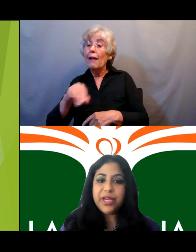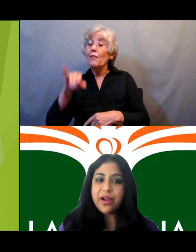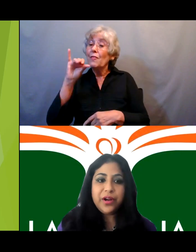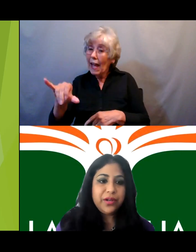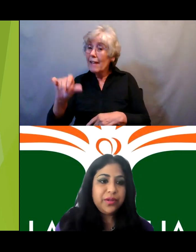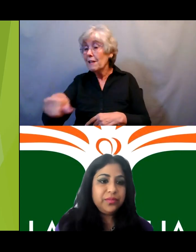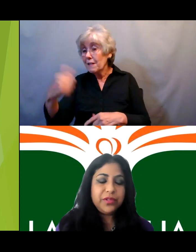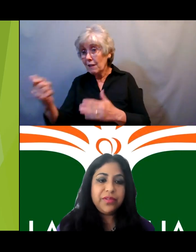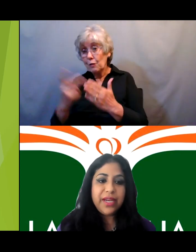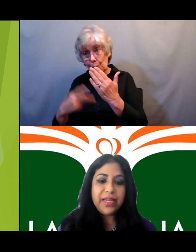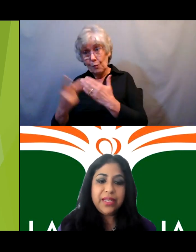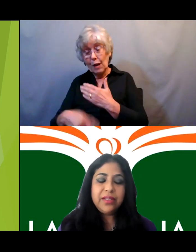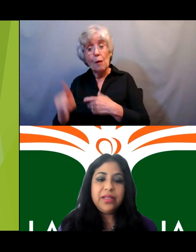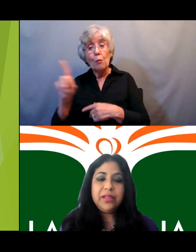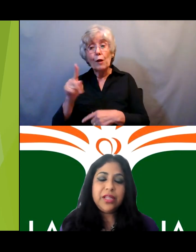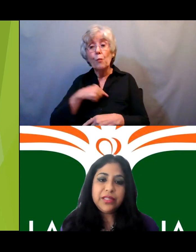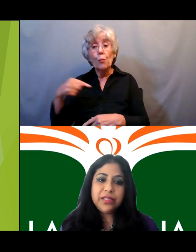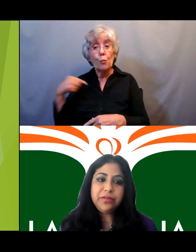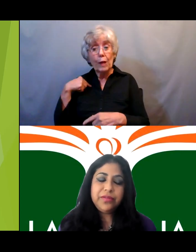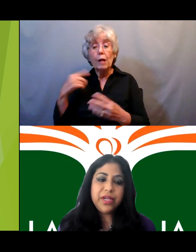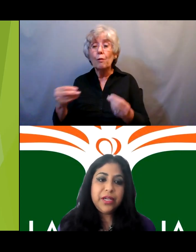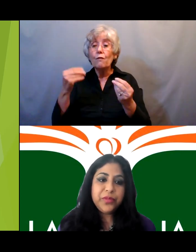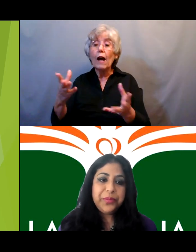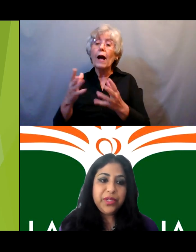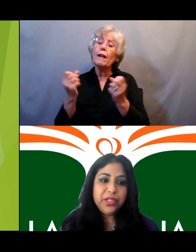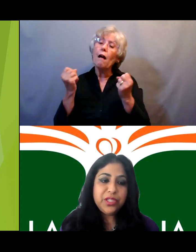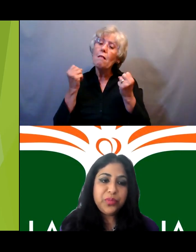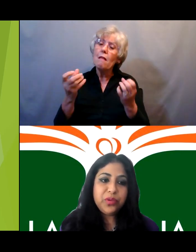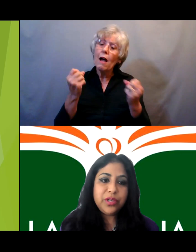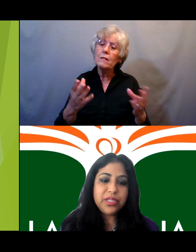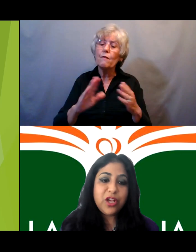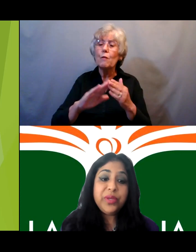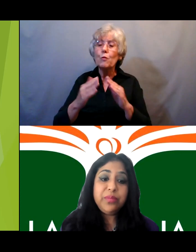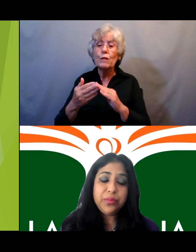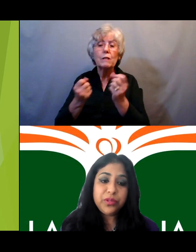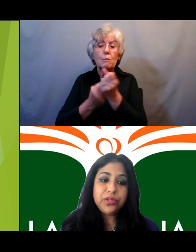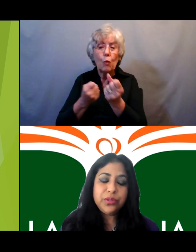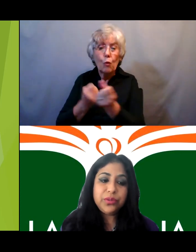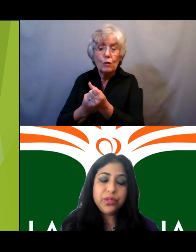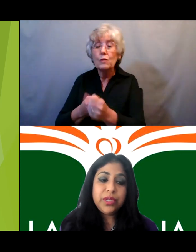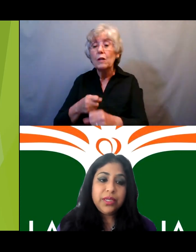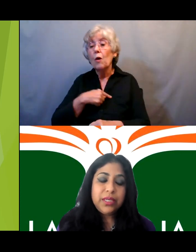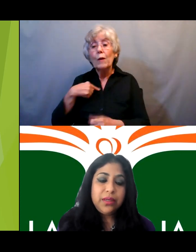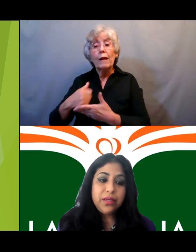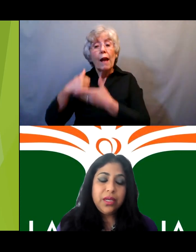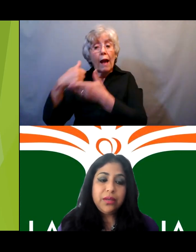where we are providing lots of community support, helping people